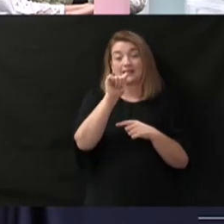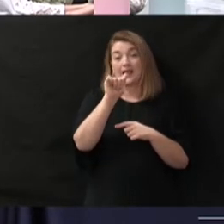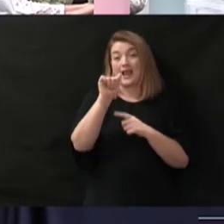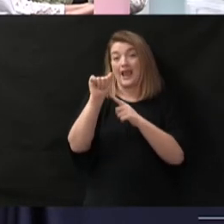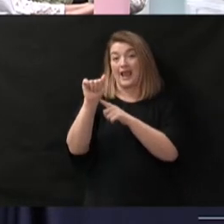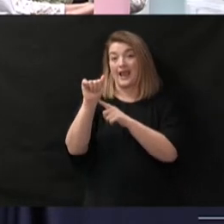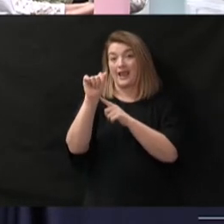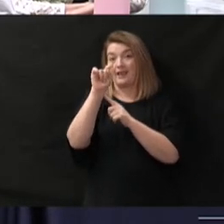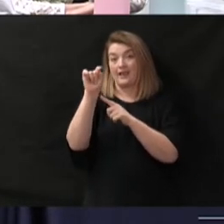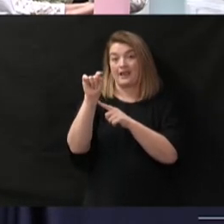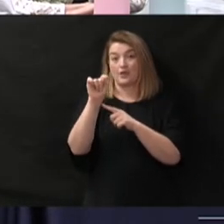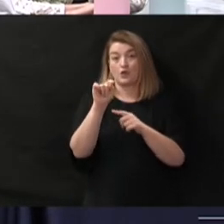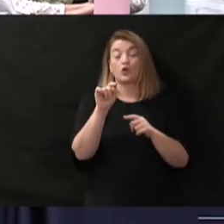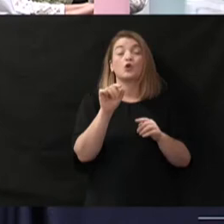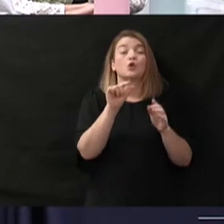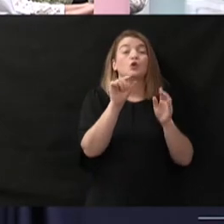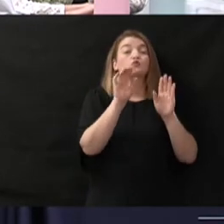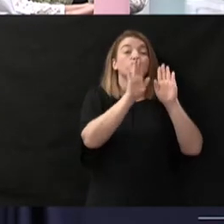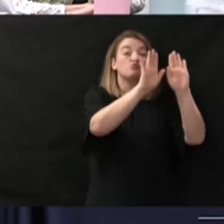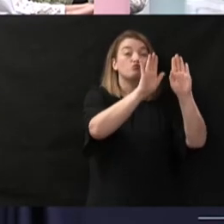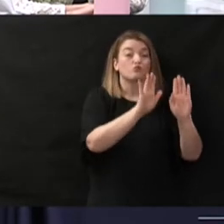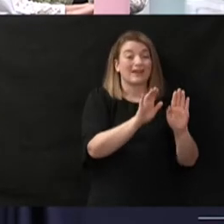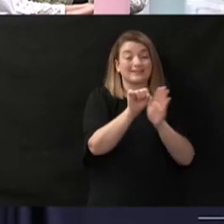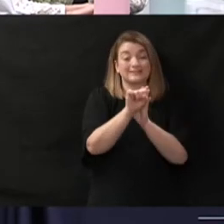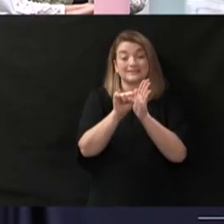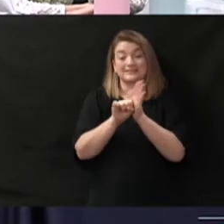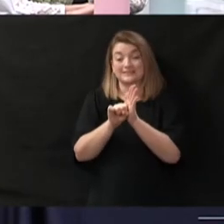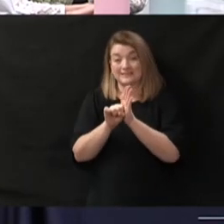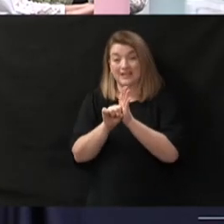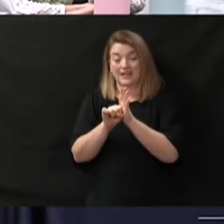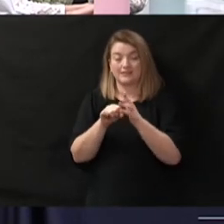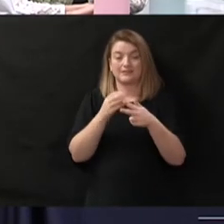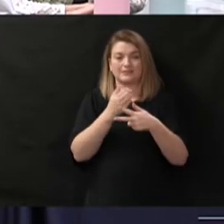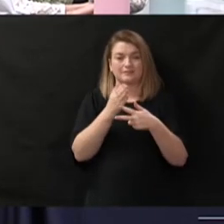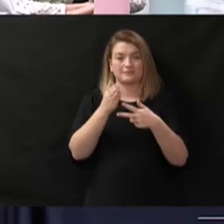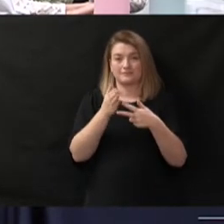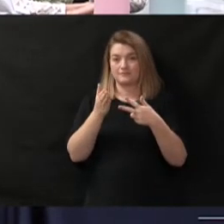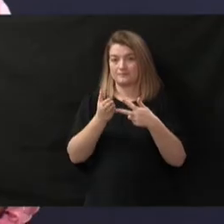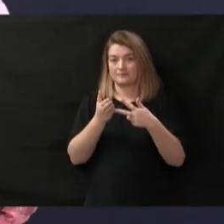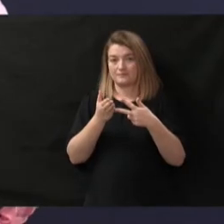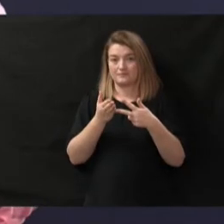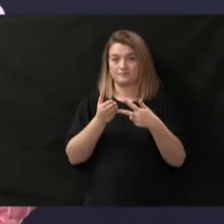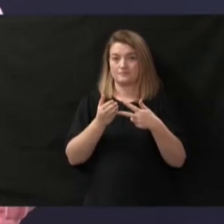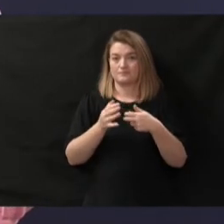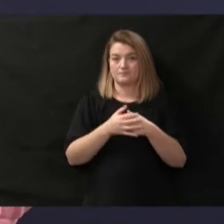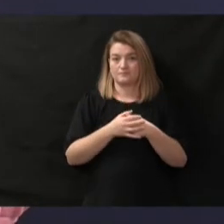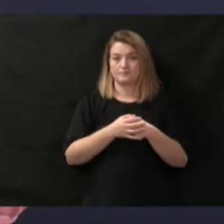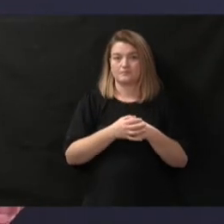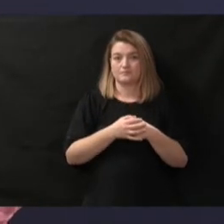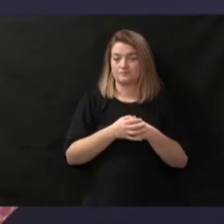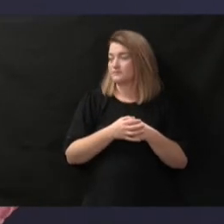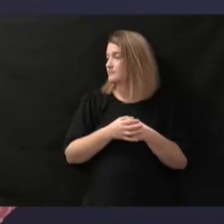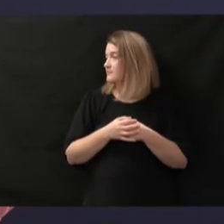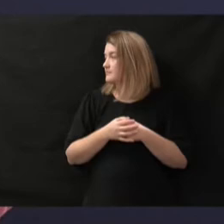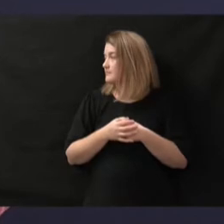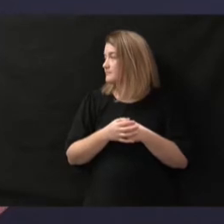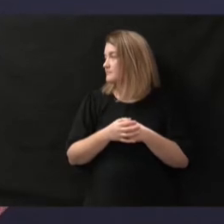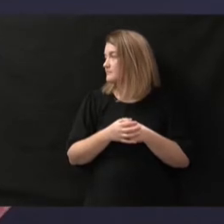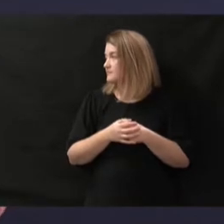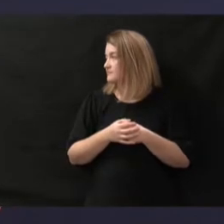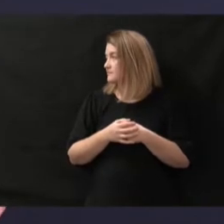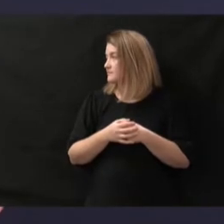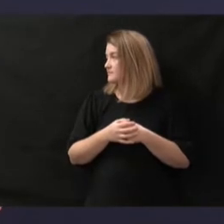steak, and break. Okay. Those are exceptions. And I usually teach that in a spelling